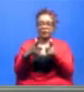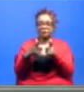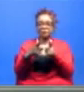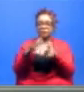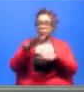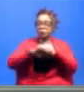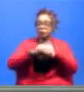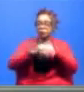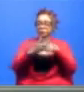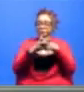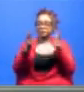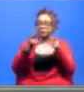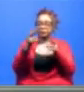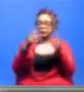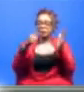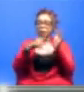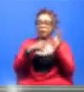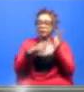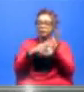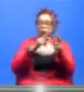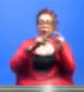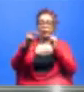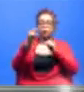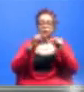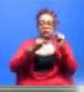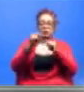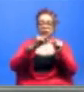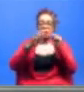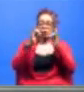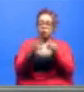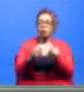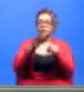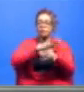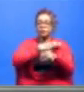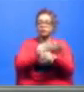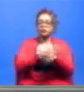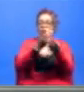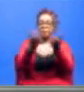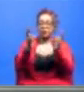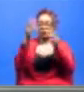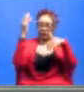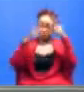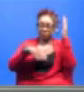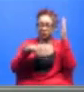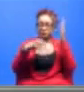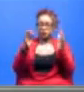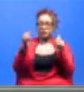good starting point would be to renegotiate the renewal of the mandate for the panel of experts